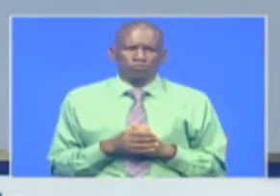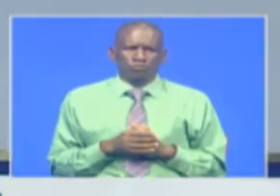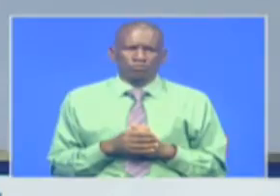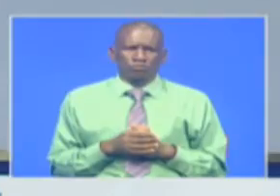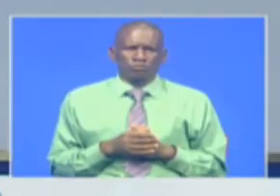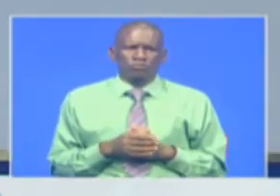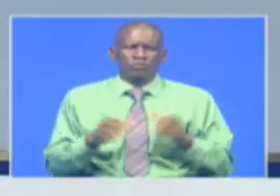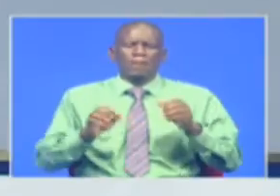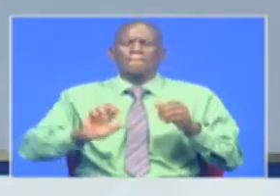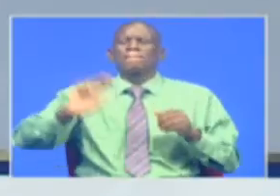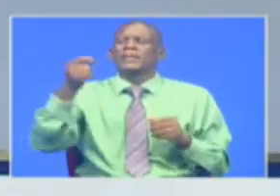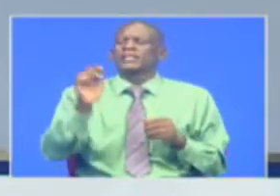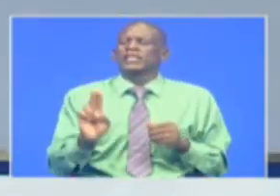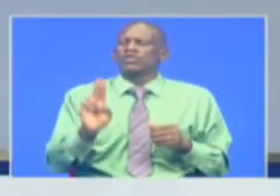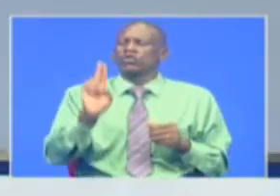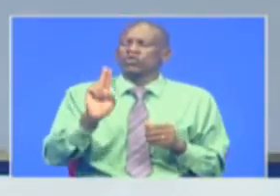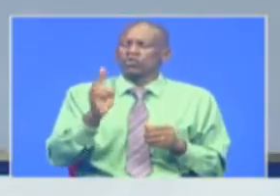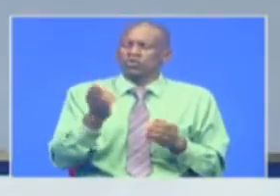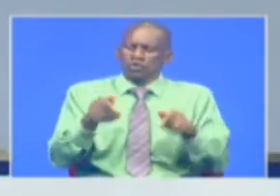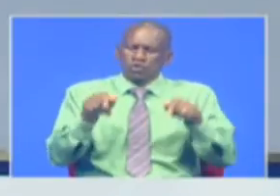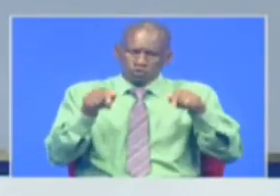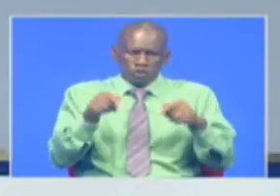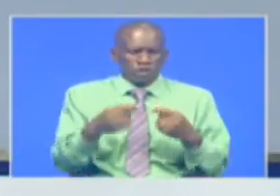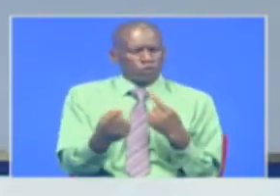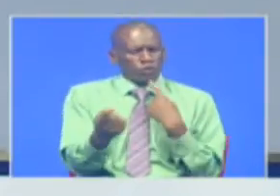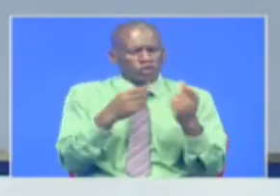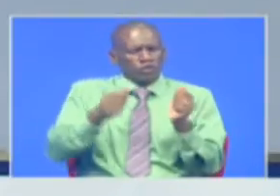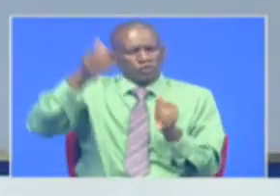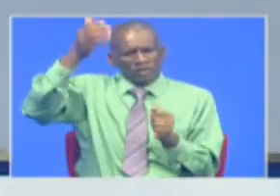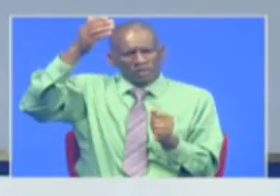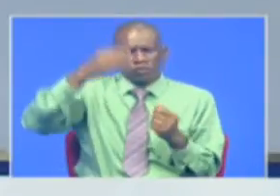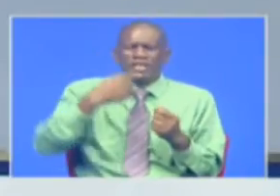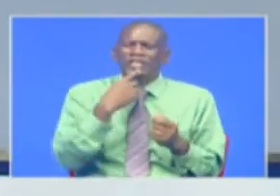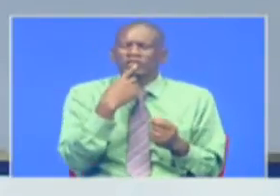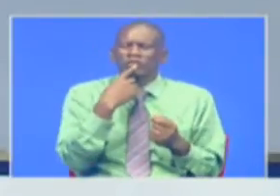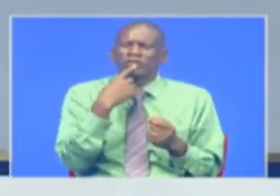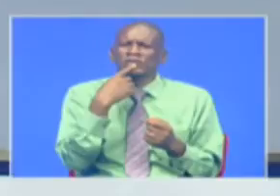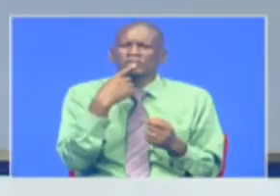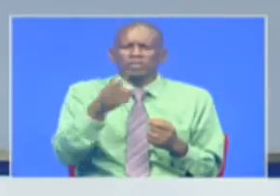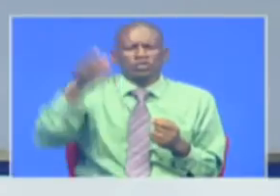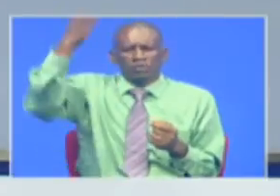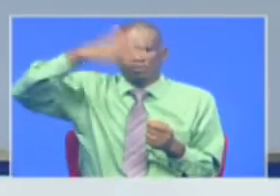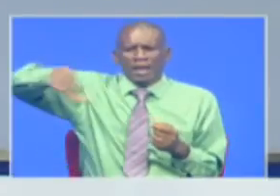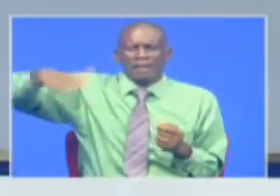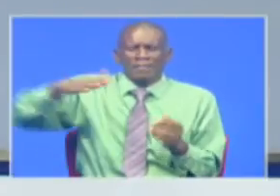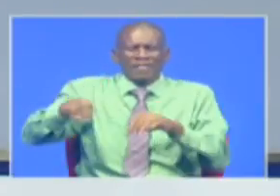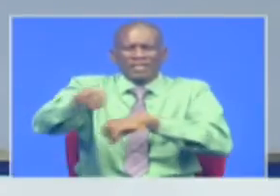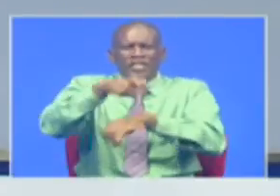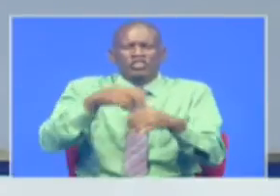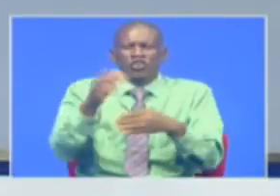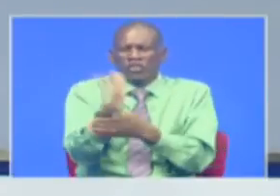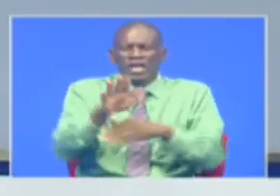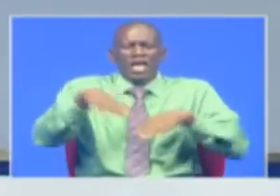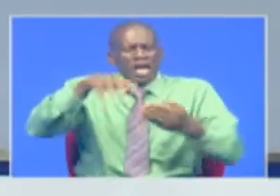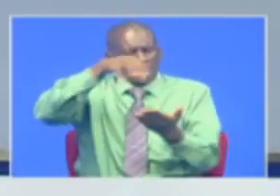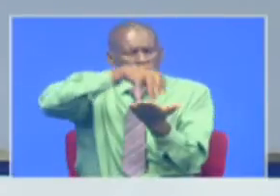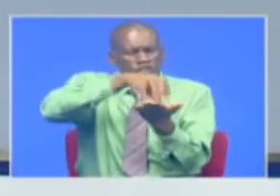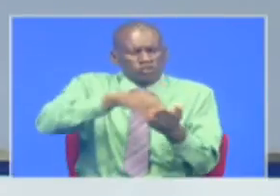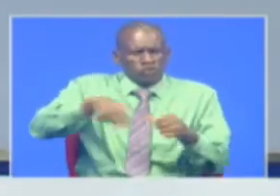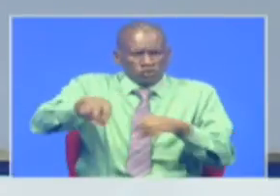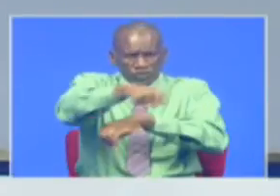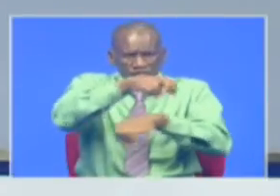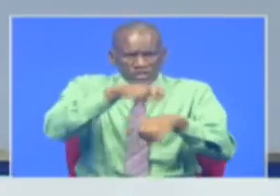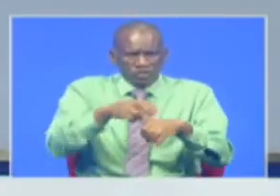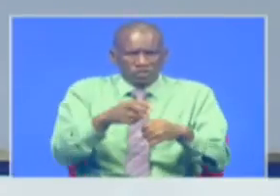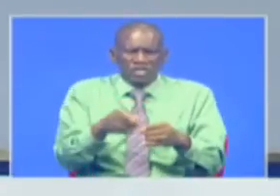Well, President Uhuru Kenyatta is to address Parliament and the nation at large on Thursday on the state of the nation, coming